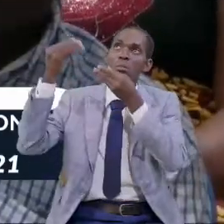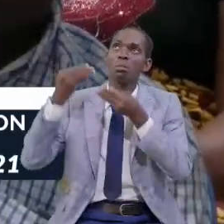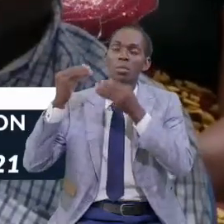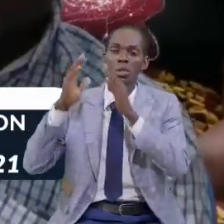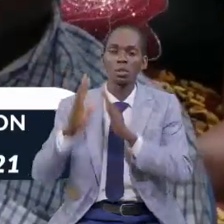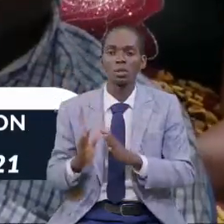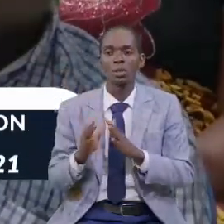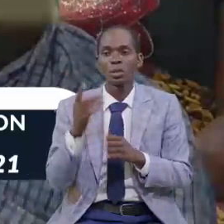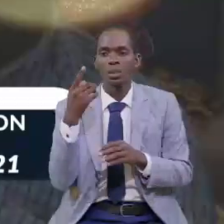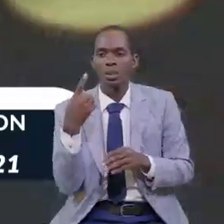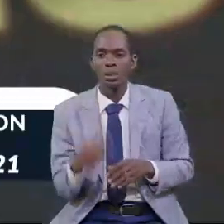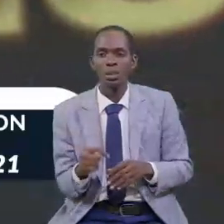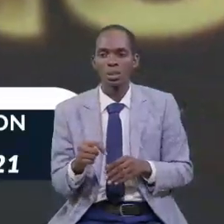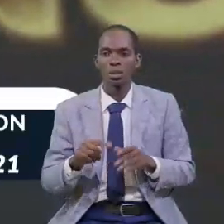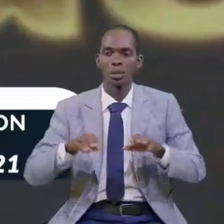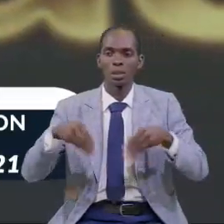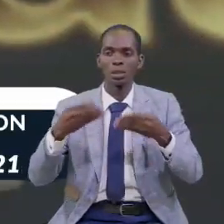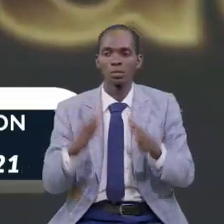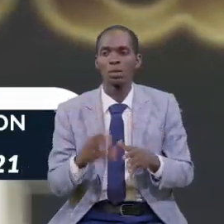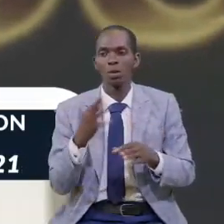salvation for all sinners. Here is